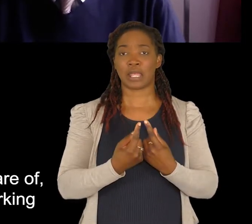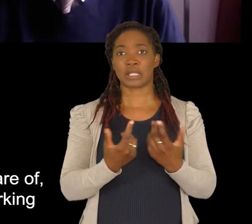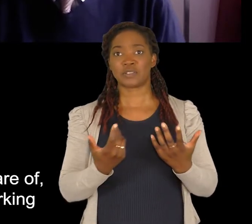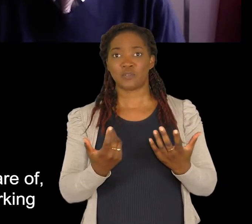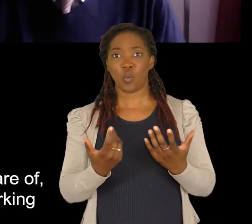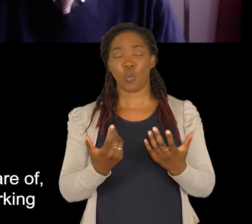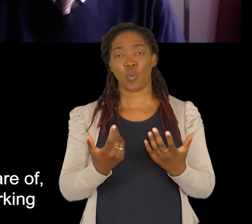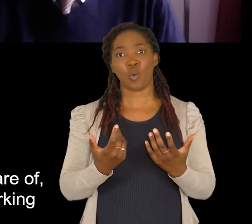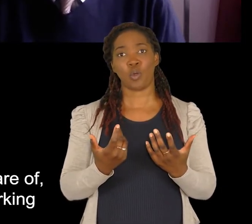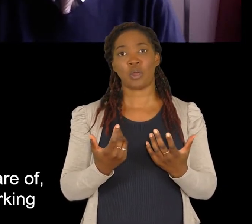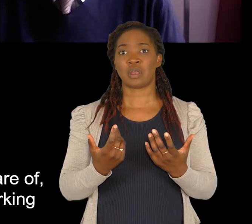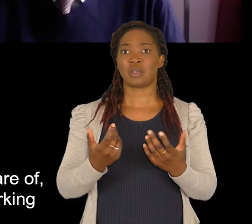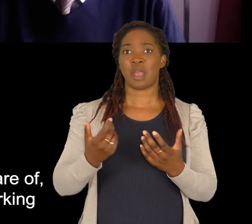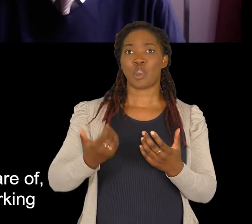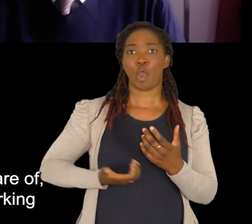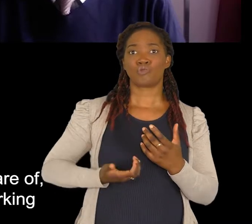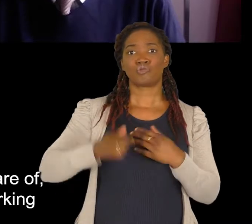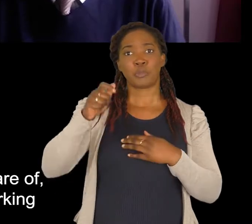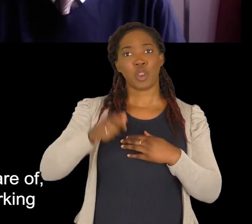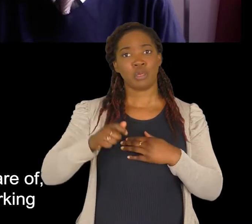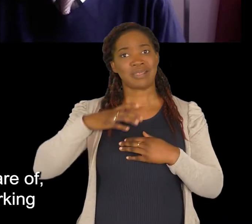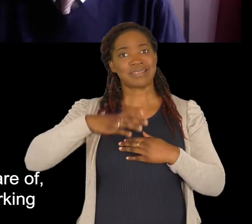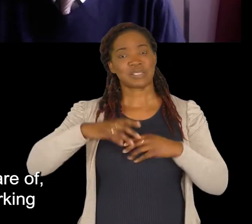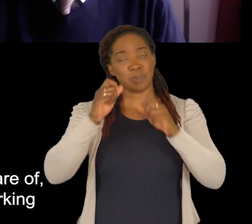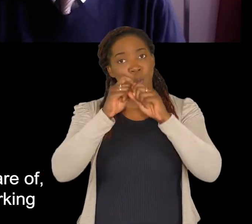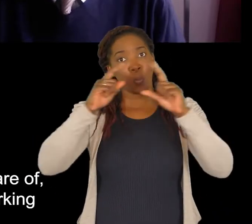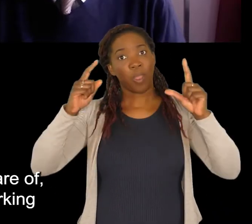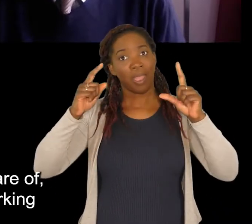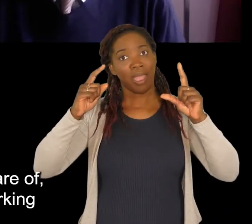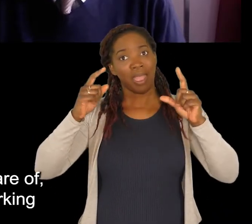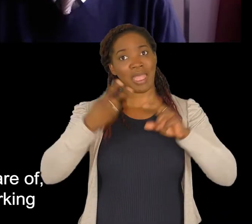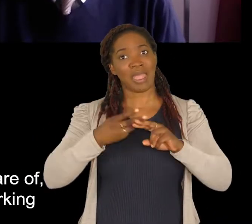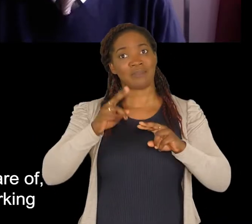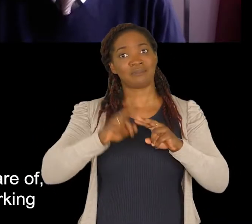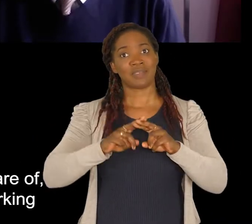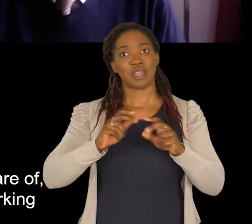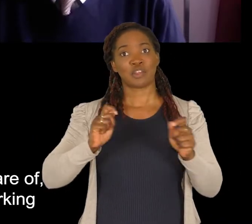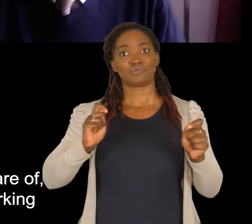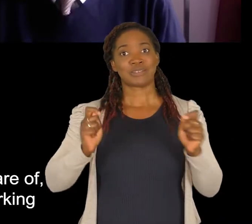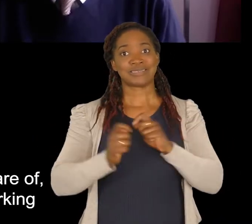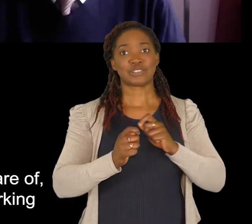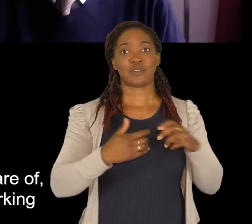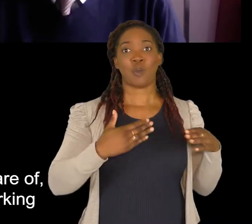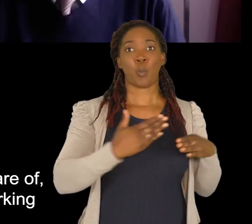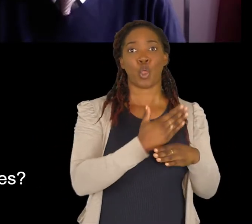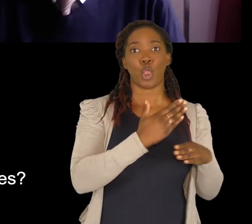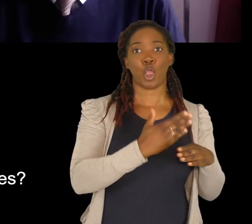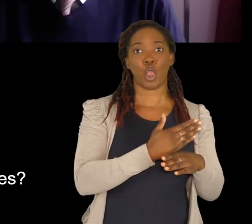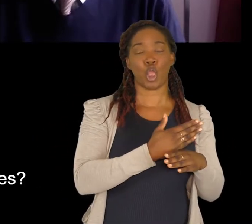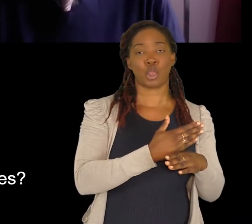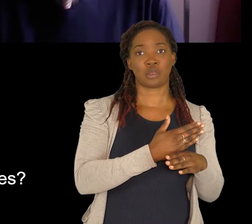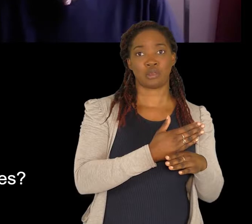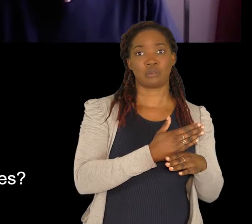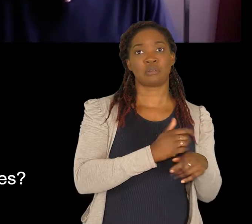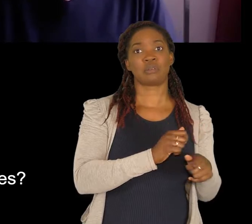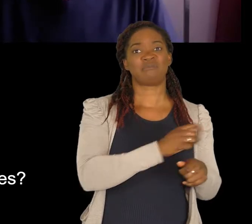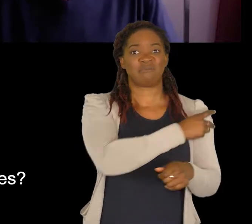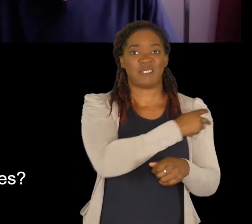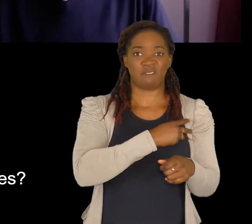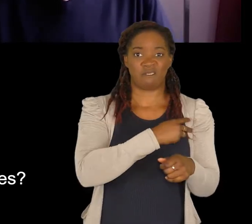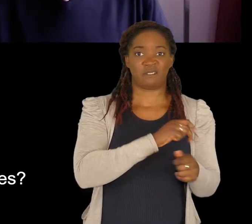would-be entrepreneurs need to be aware of as they transition from the world of work, i.e. working for somebody